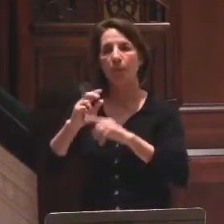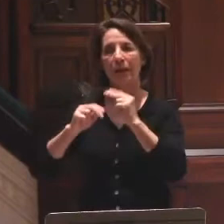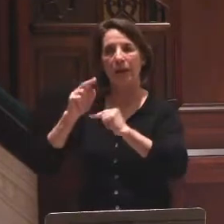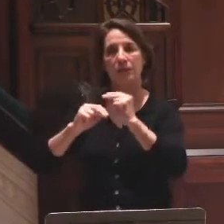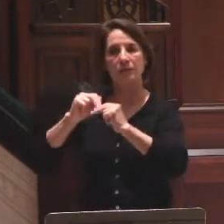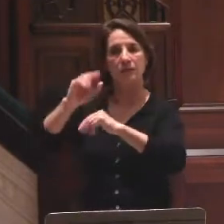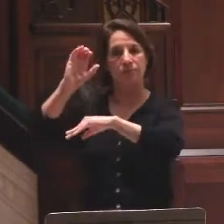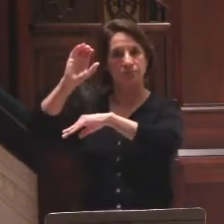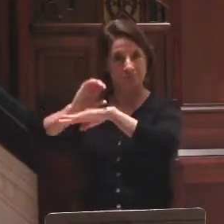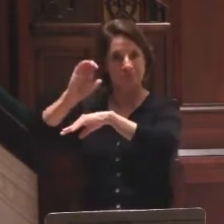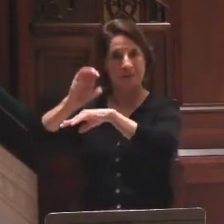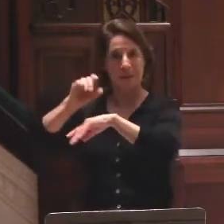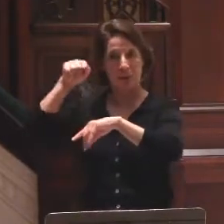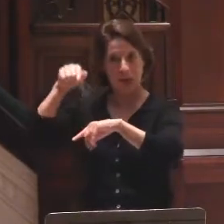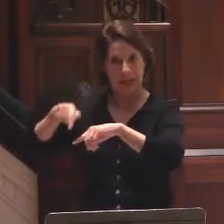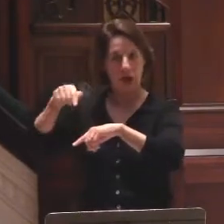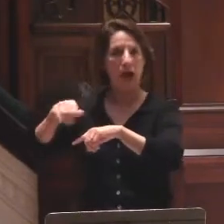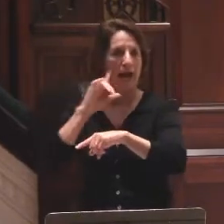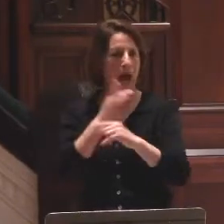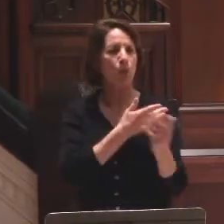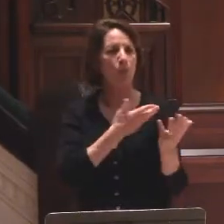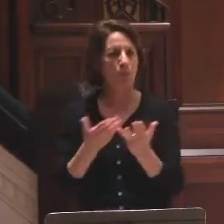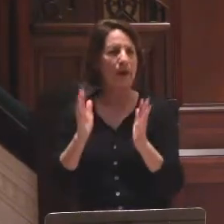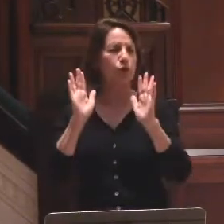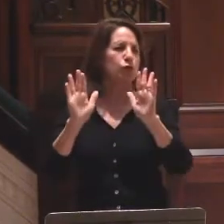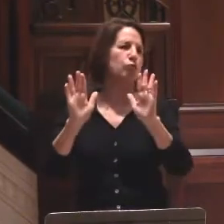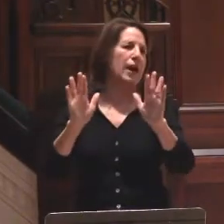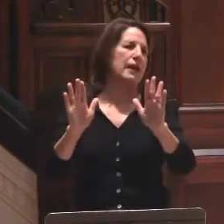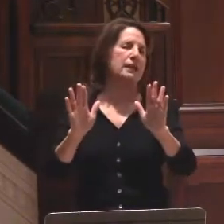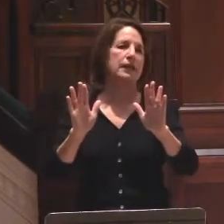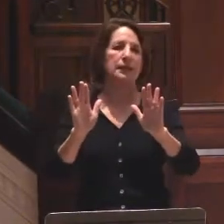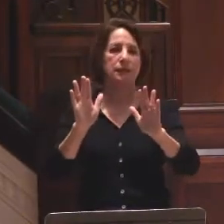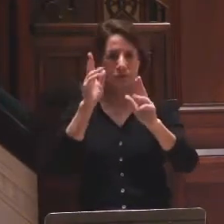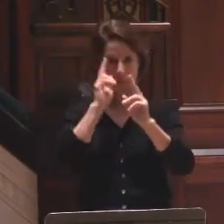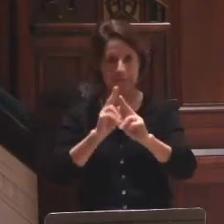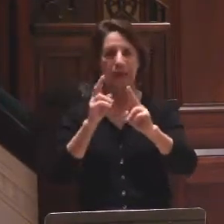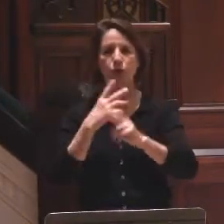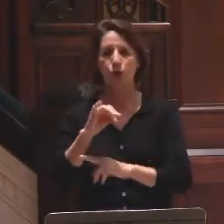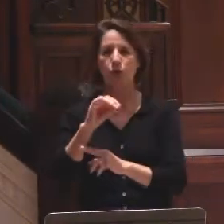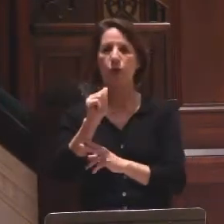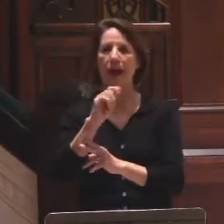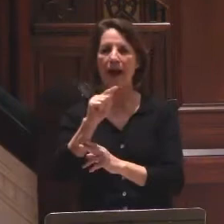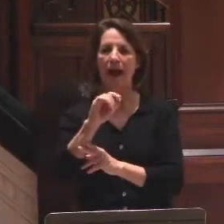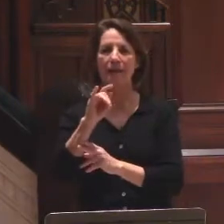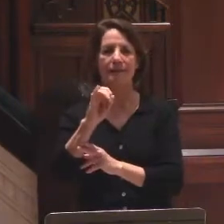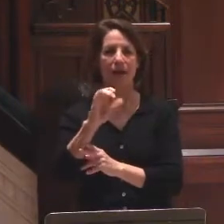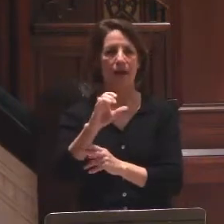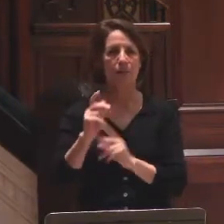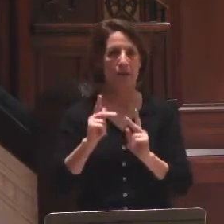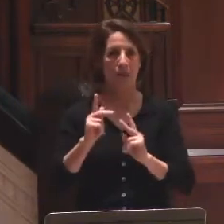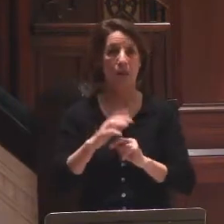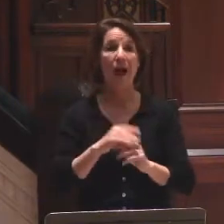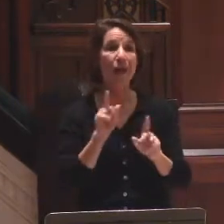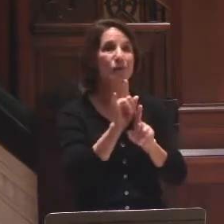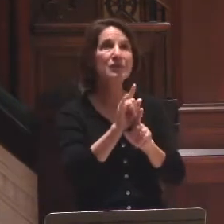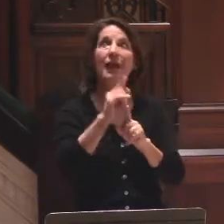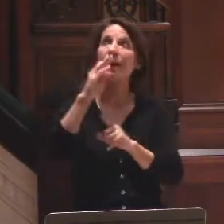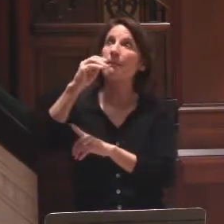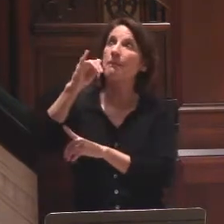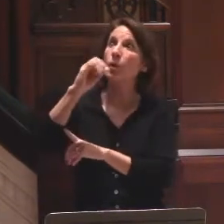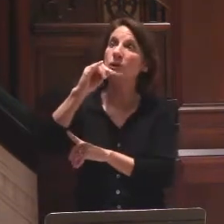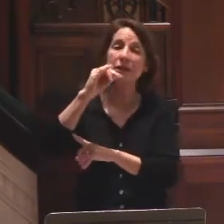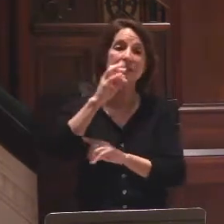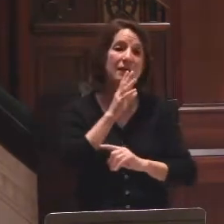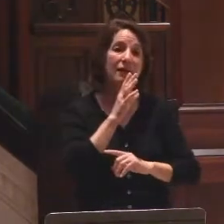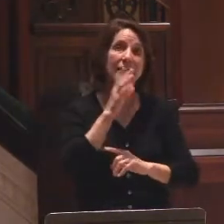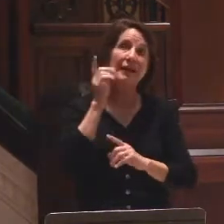and I will bring great blessings to the Aztec people." It was like God speaking to Moses out of the burning bush. "I've come, I've heard